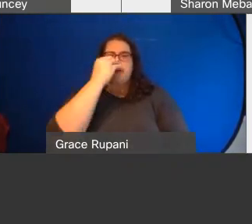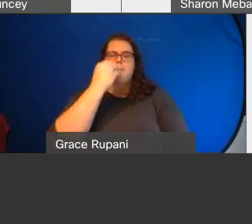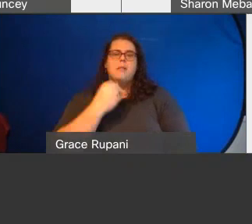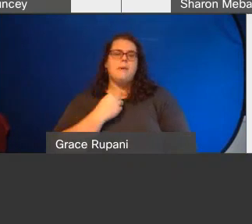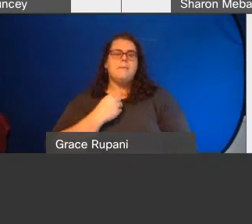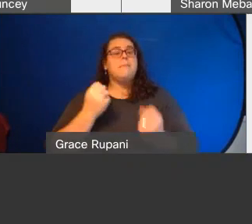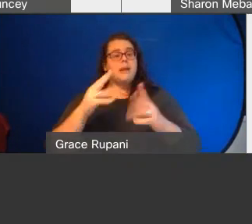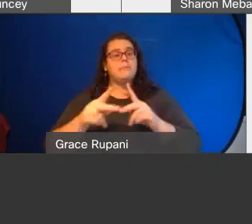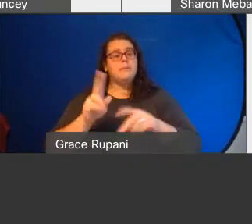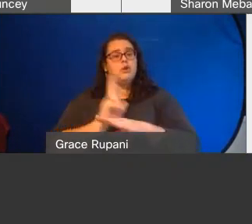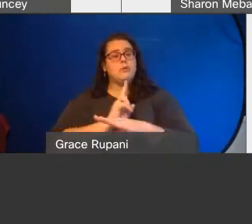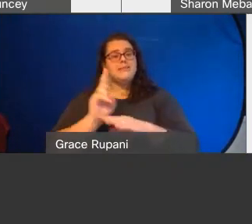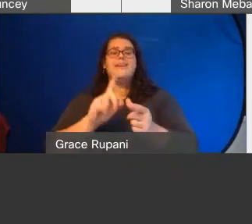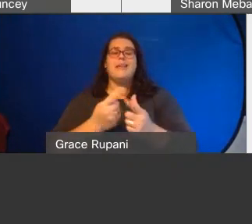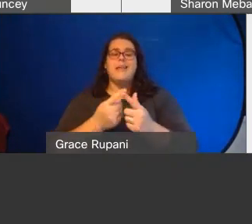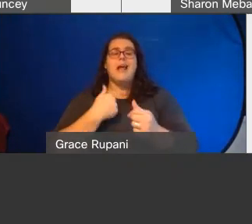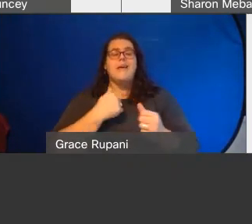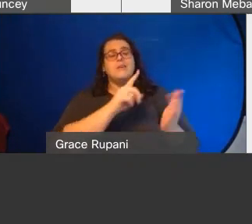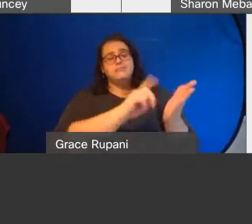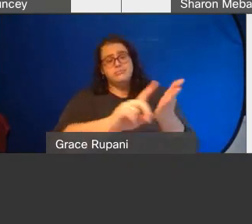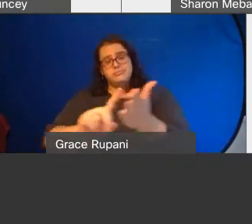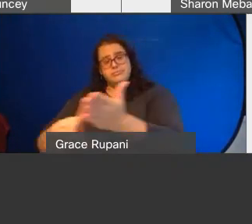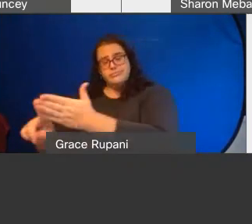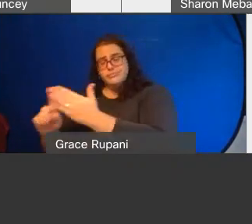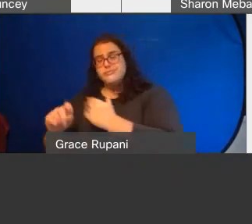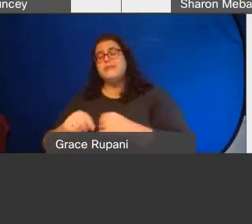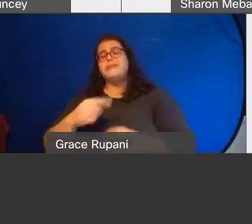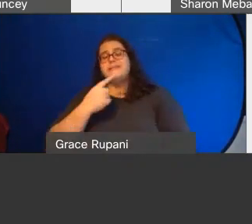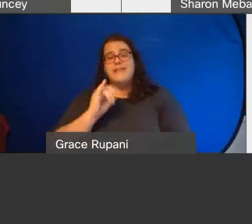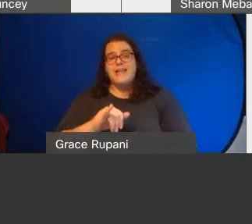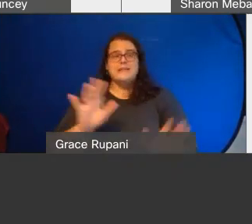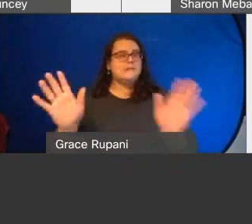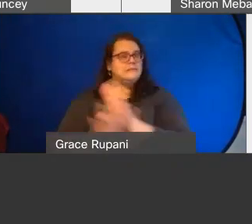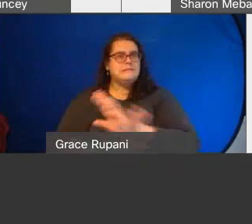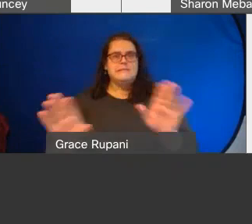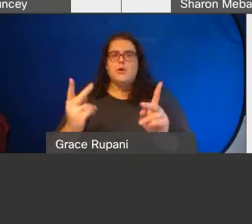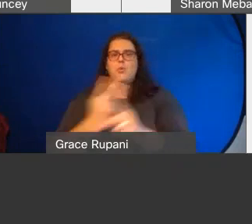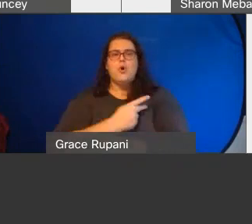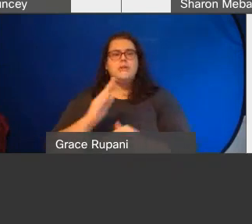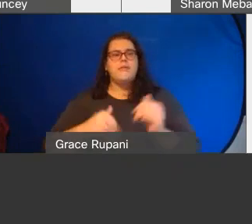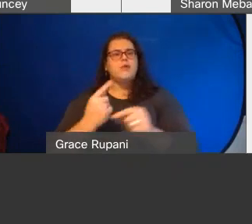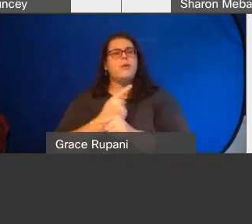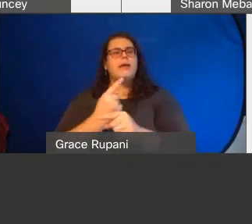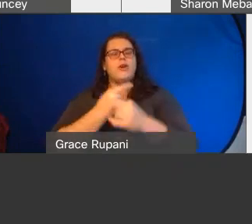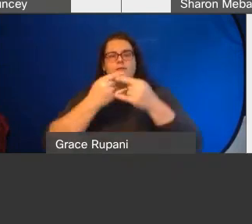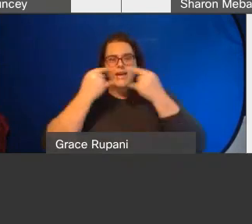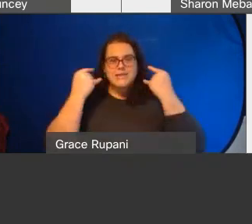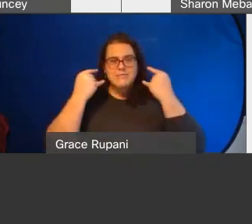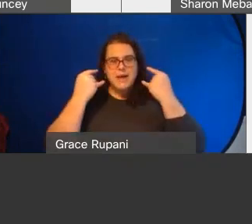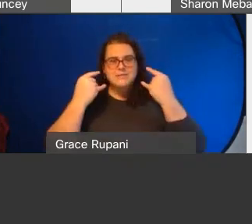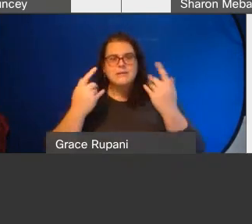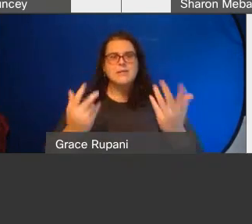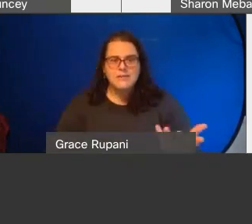was some research done that stated that they were worse than regular face masks. Well, it's been since